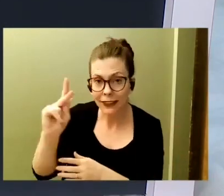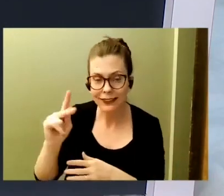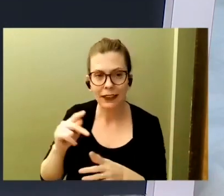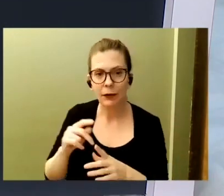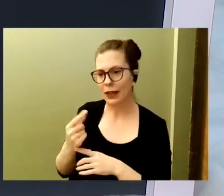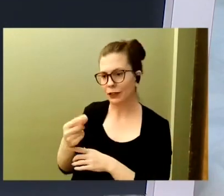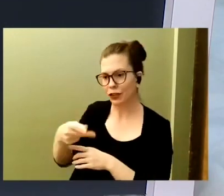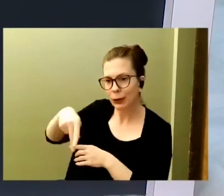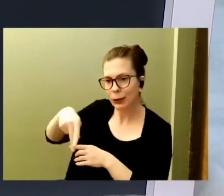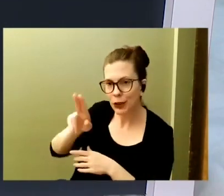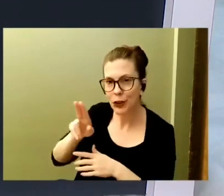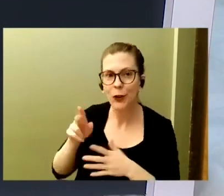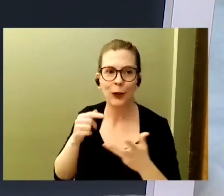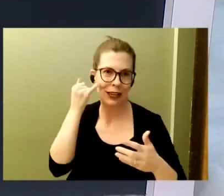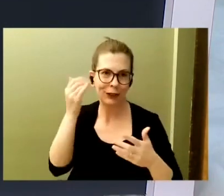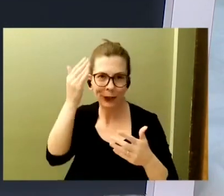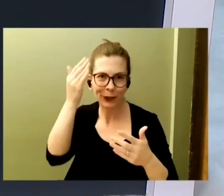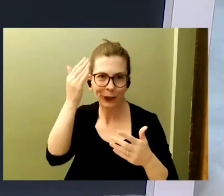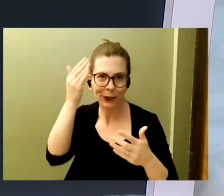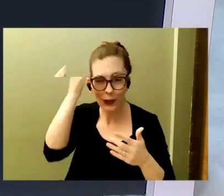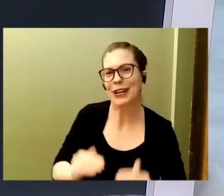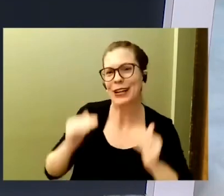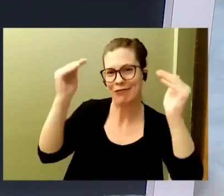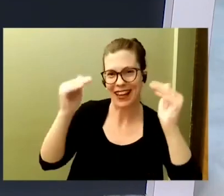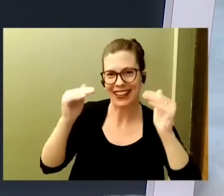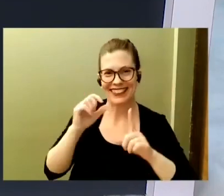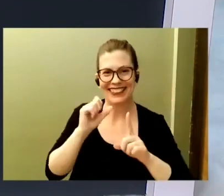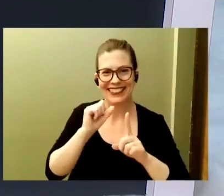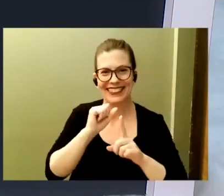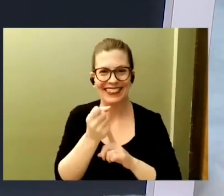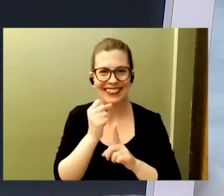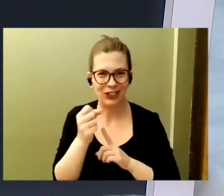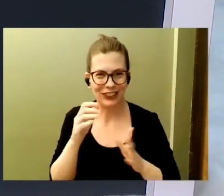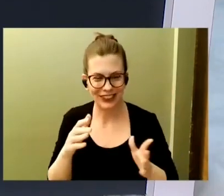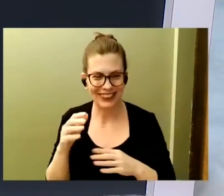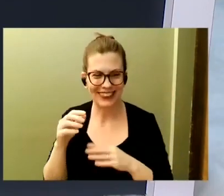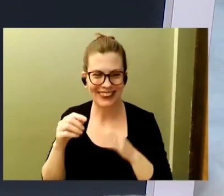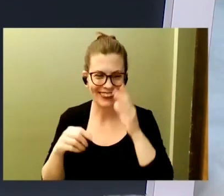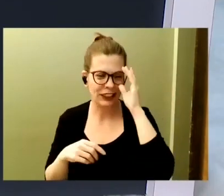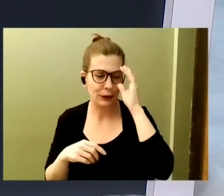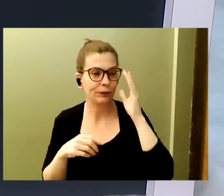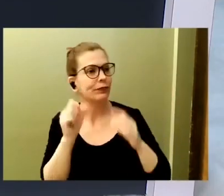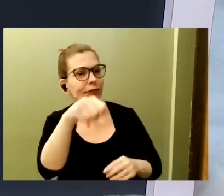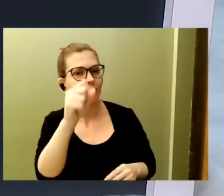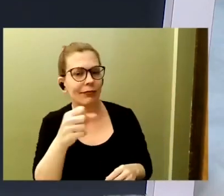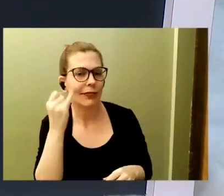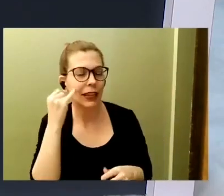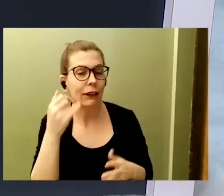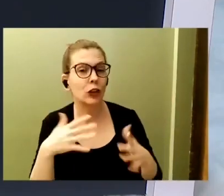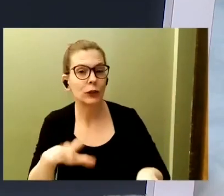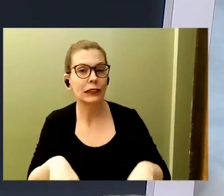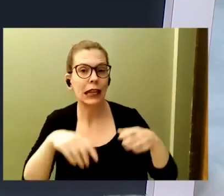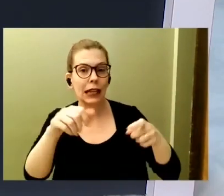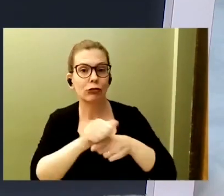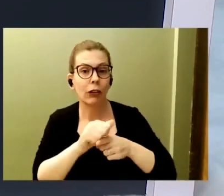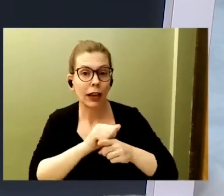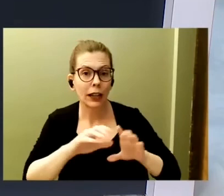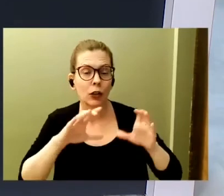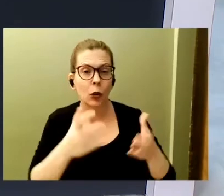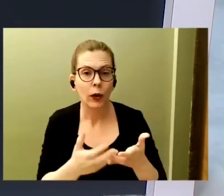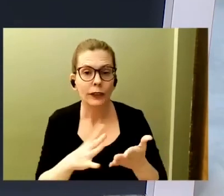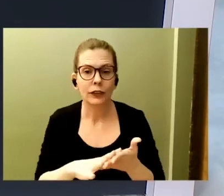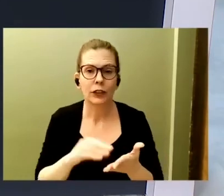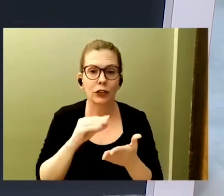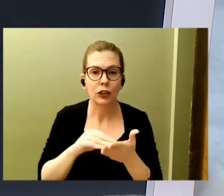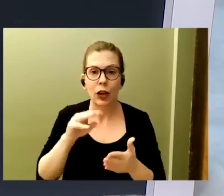can get more advanced use cases. So it's great. Everybody's happy about this. Yeah, exactly. If you were to take a training course and start learning machine learning, at some point